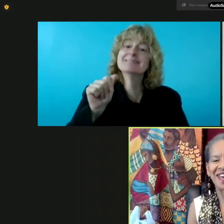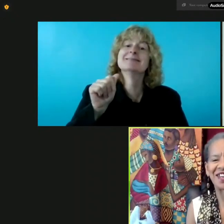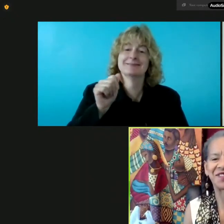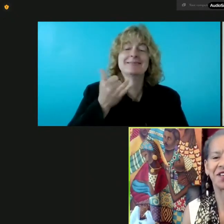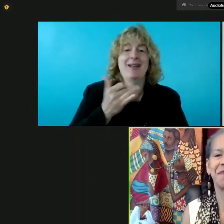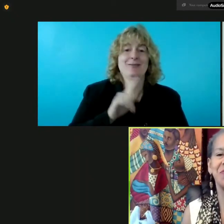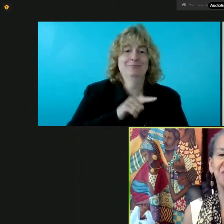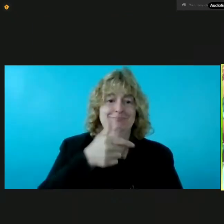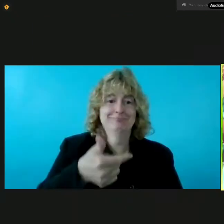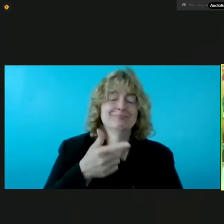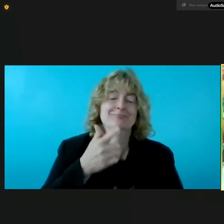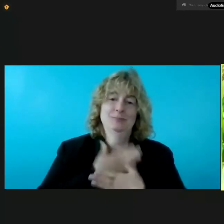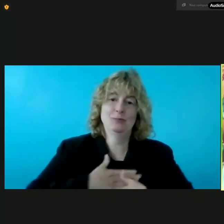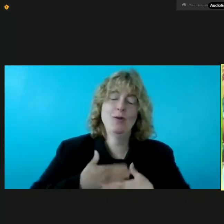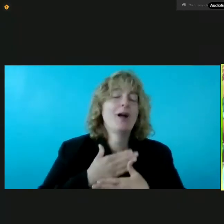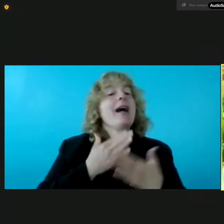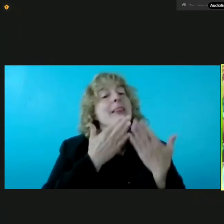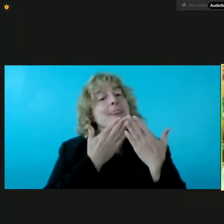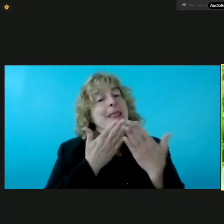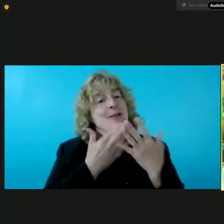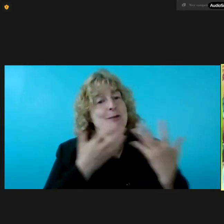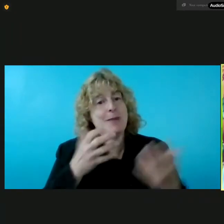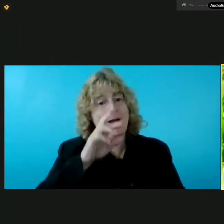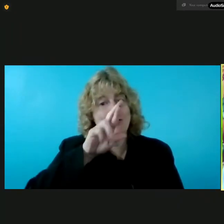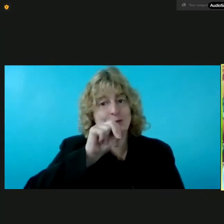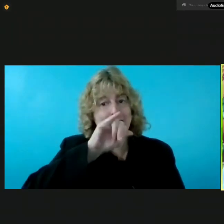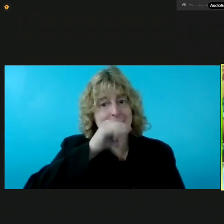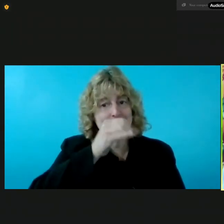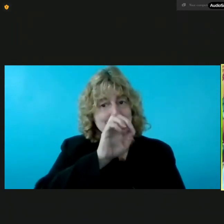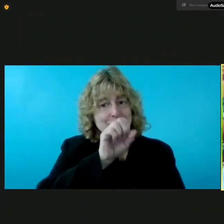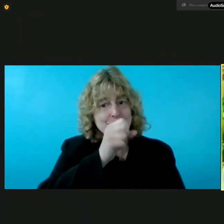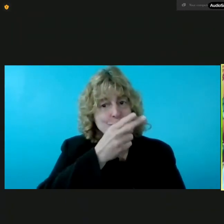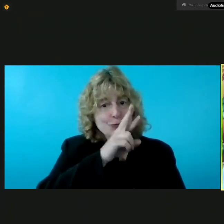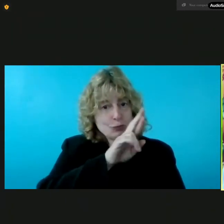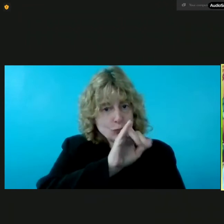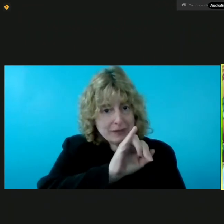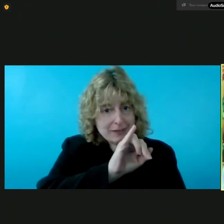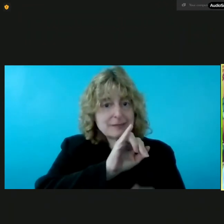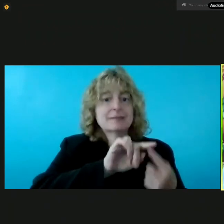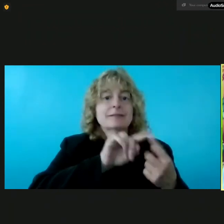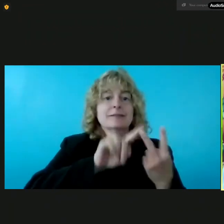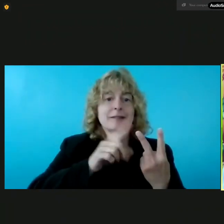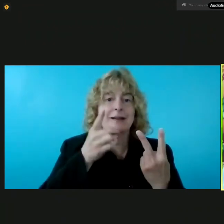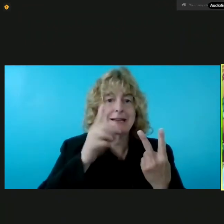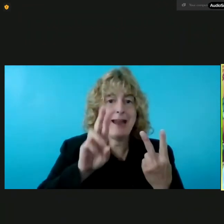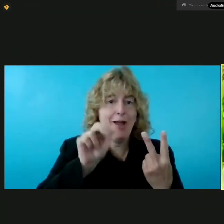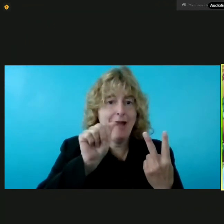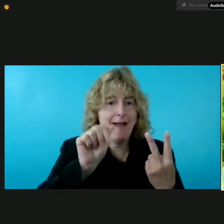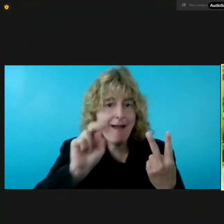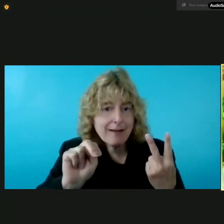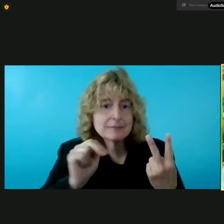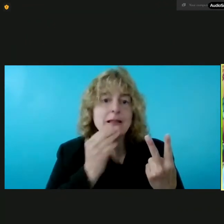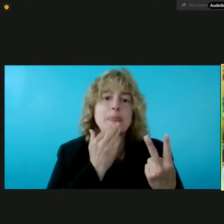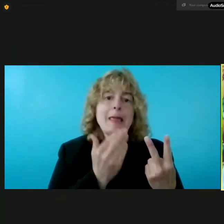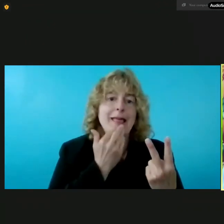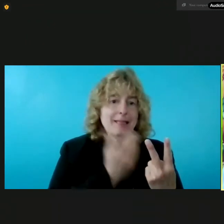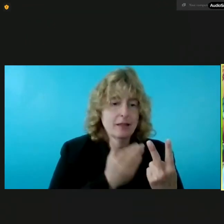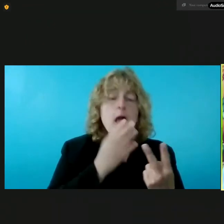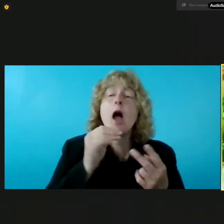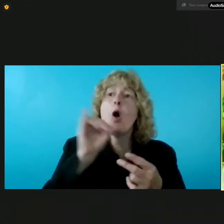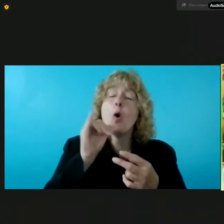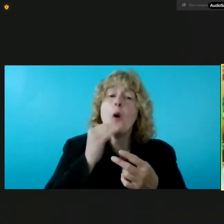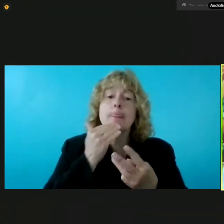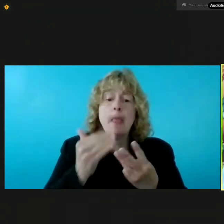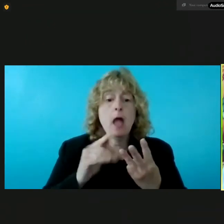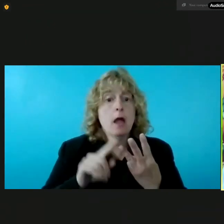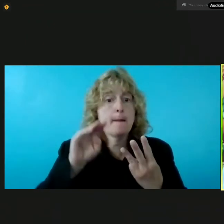And thank you so much, Rajeshri. And Dr. Ahn, thank you. And also the Michigan Primary Care Association,